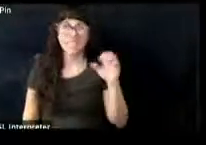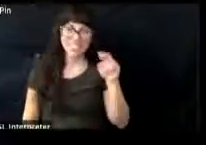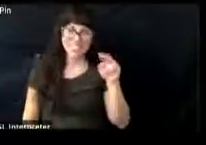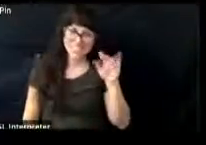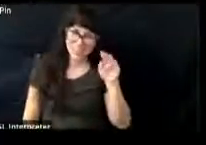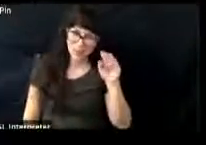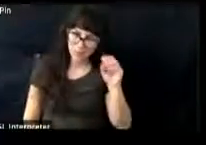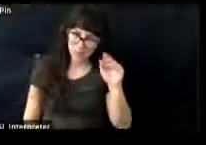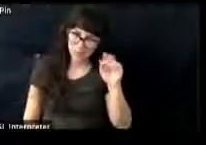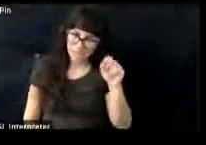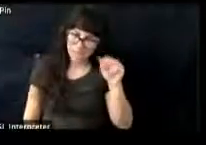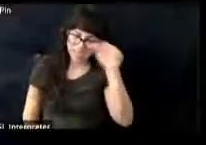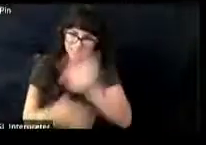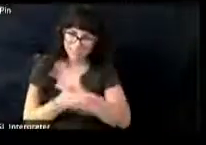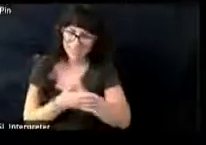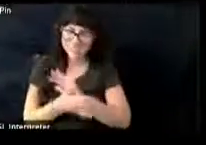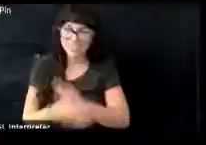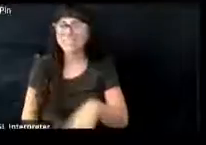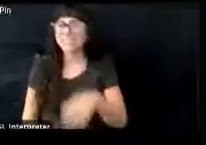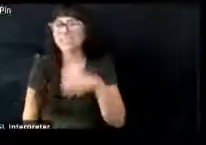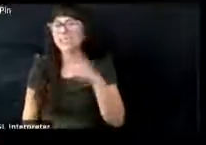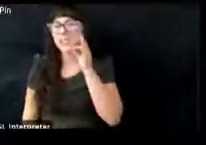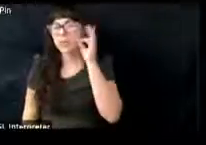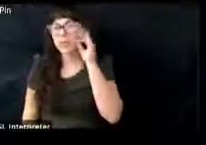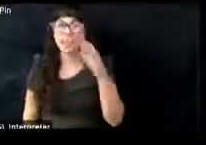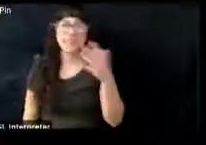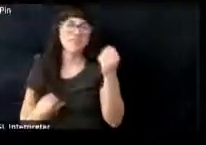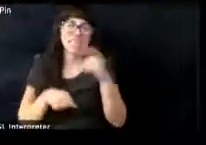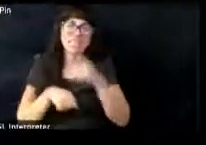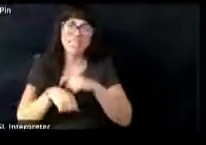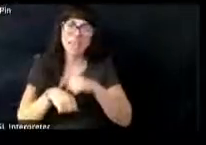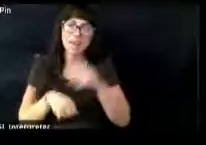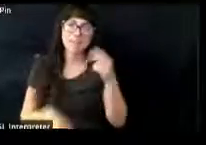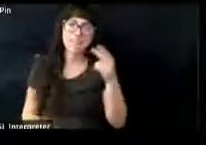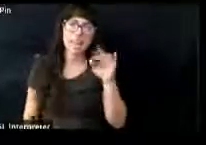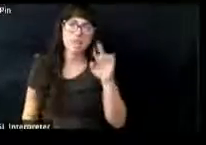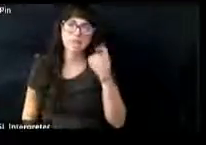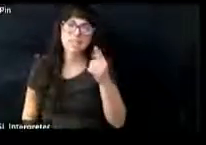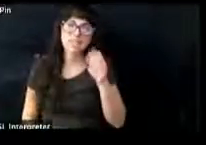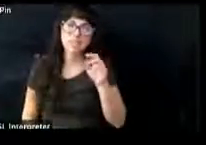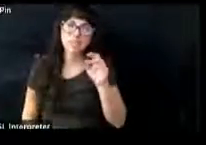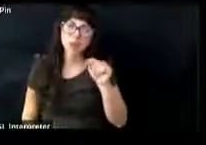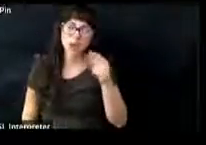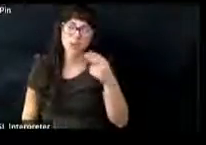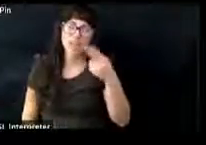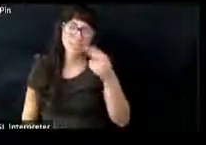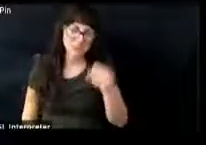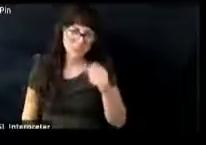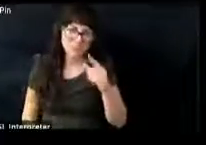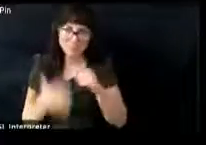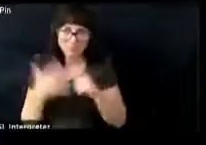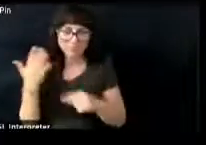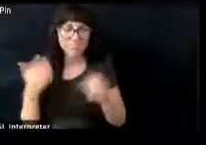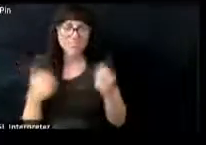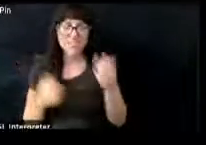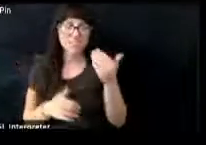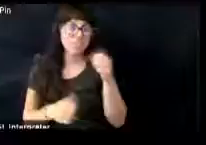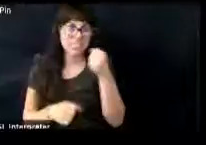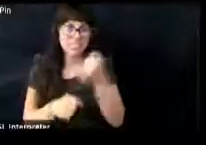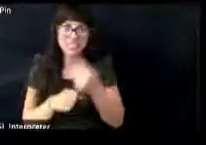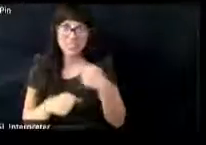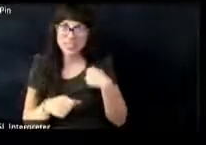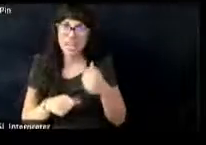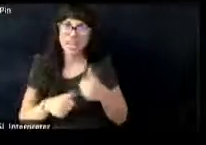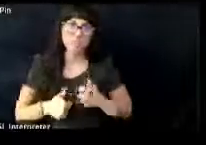Sherman Oaks, Fast Times at Ridgemont High, and many others. In the last 15 plus years, I've lived and worked on both sides